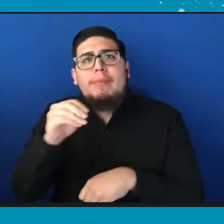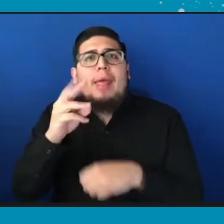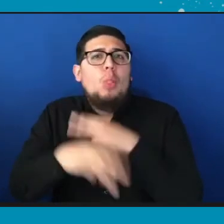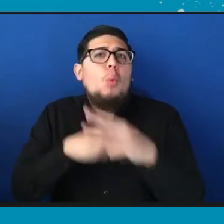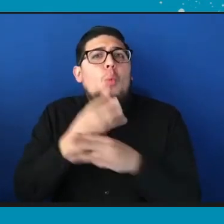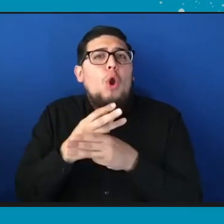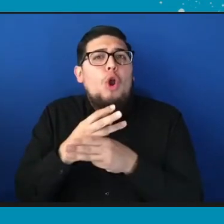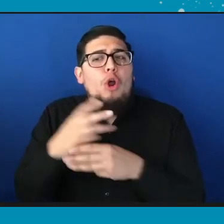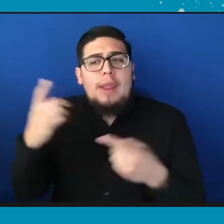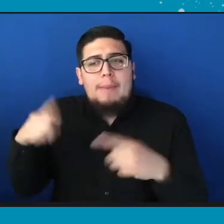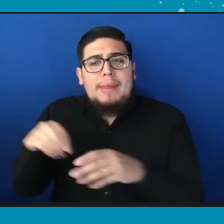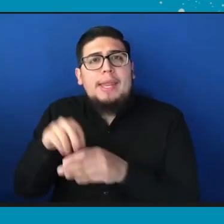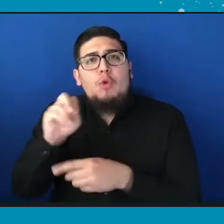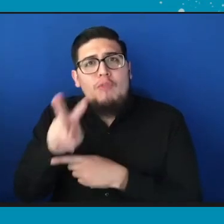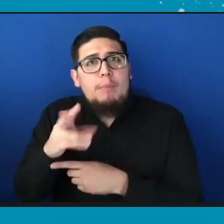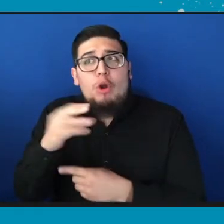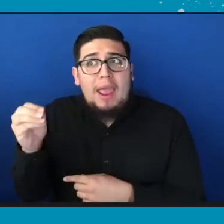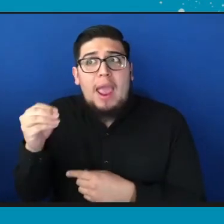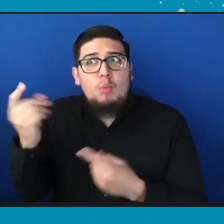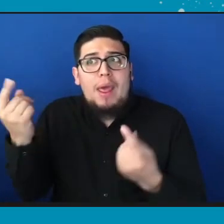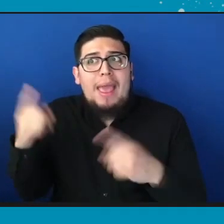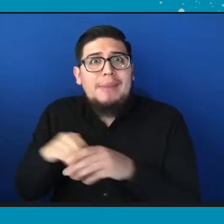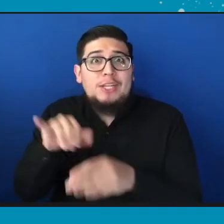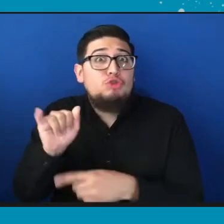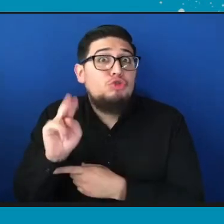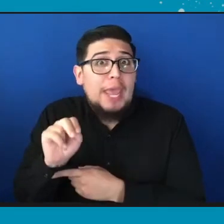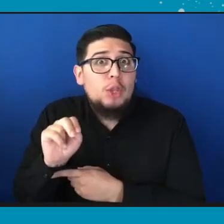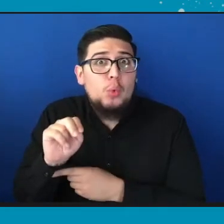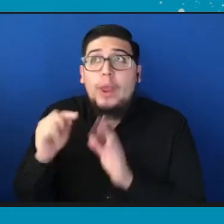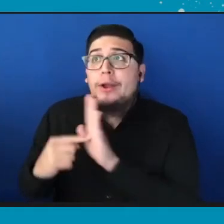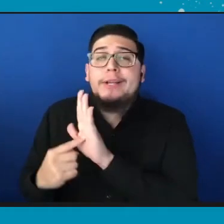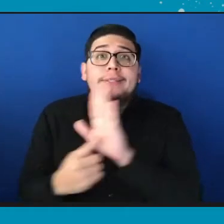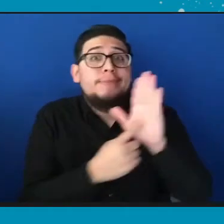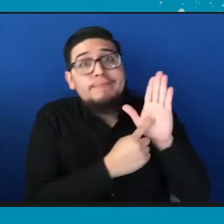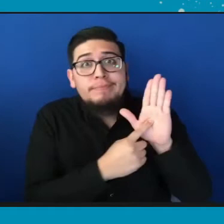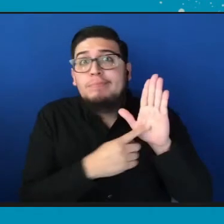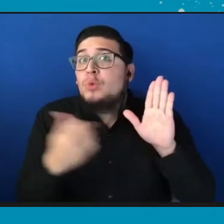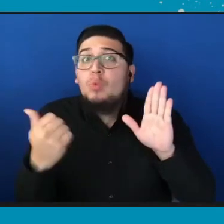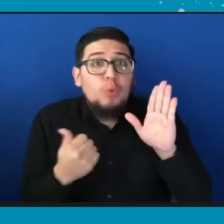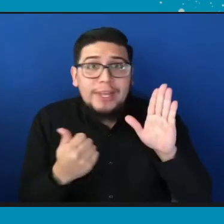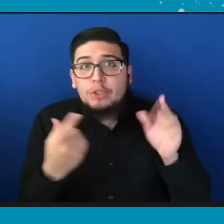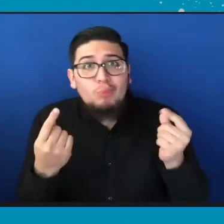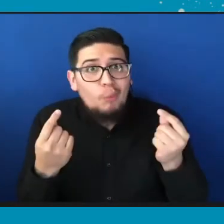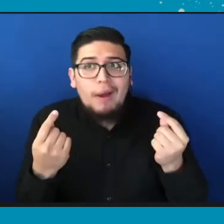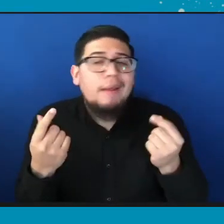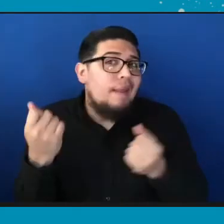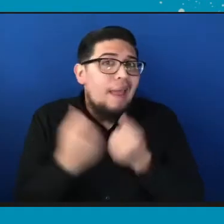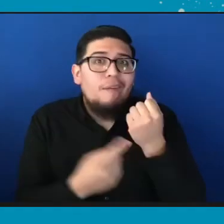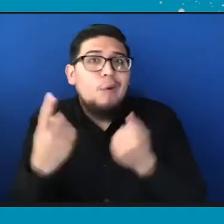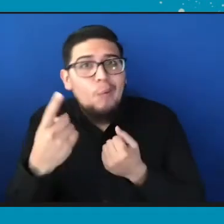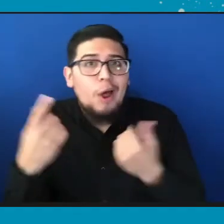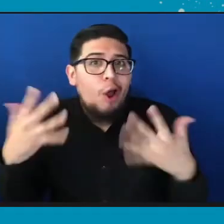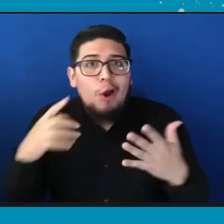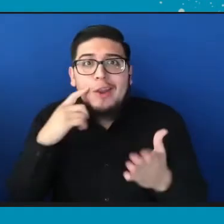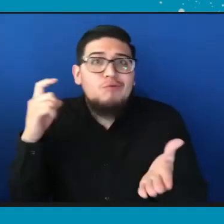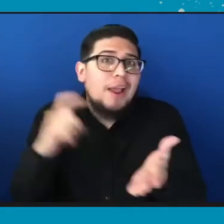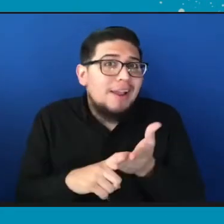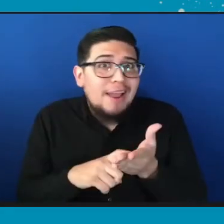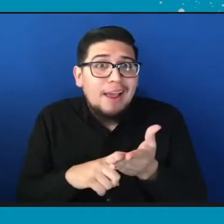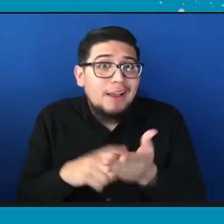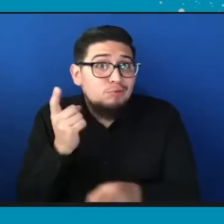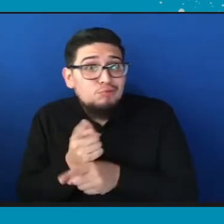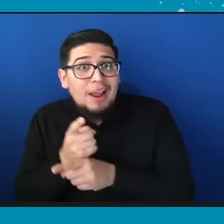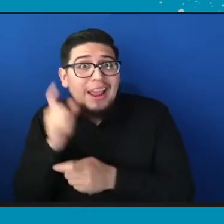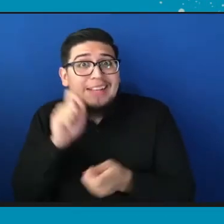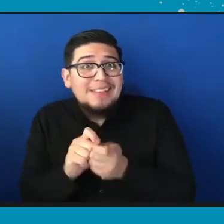as well as January, which, as I think everyone has already recognized, right, is exactly